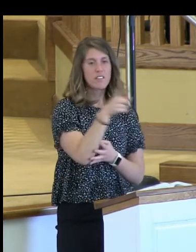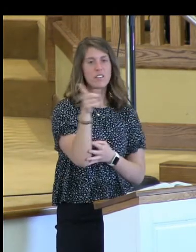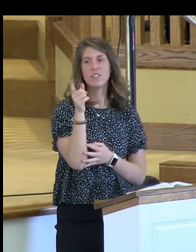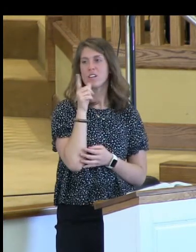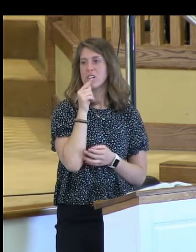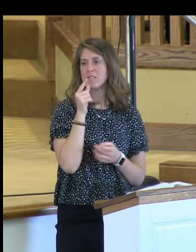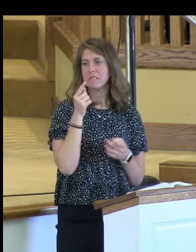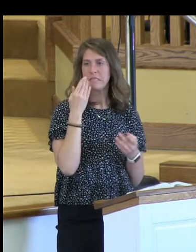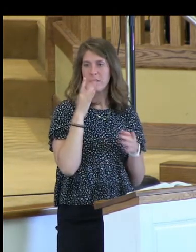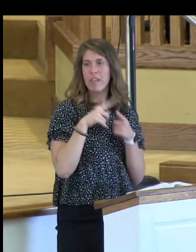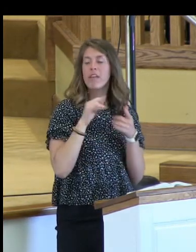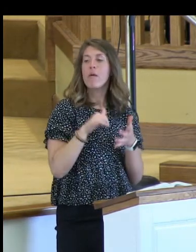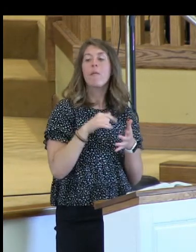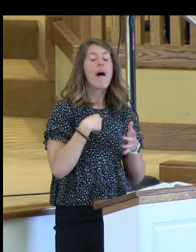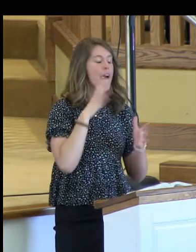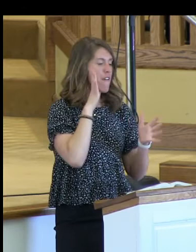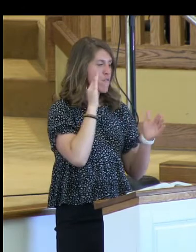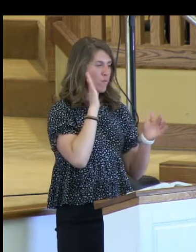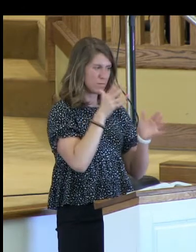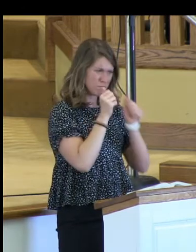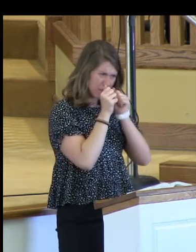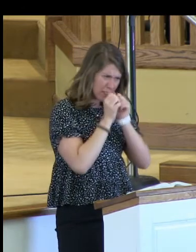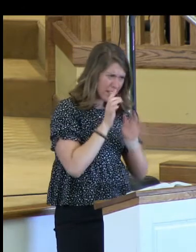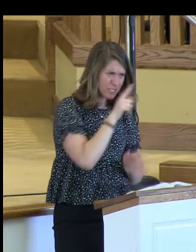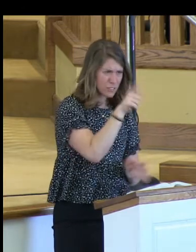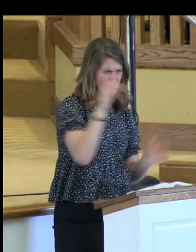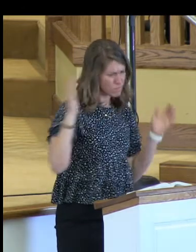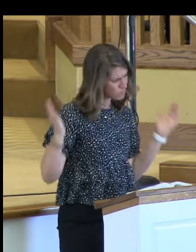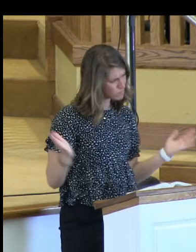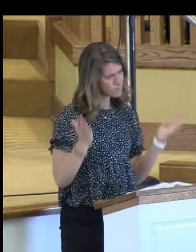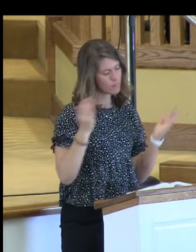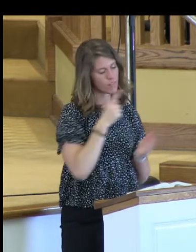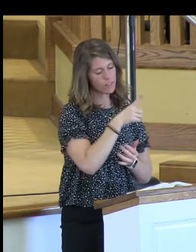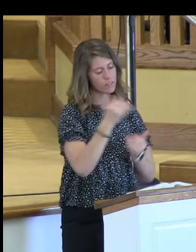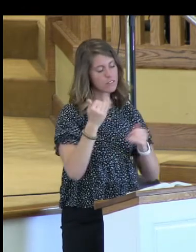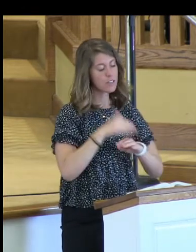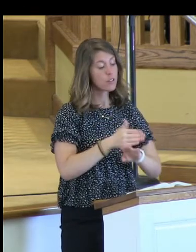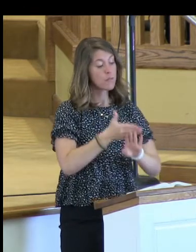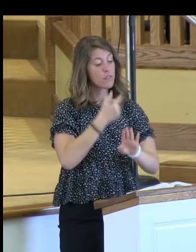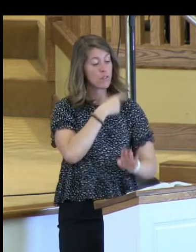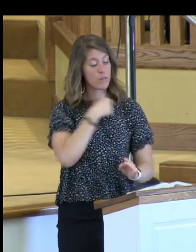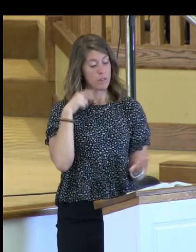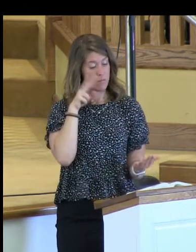this, and hopefully it'll be a blessing to you and encouragement to you. So before